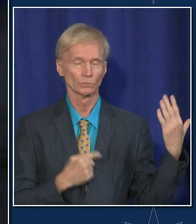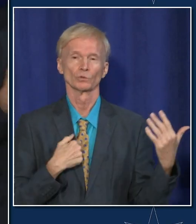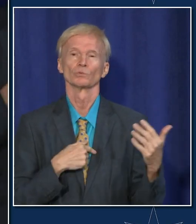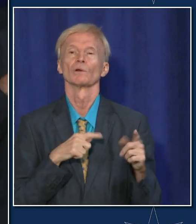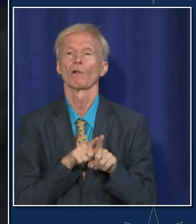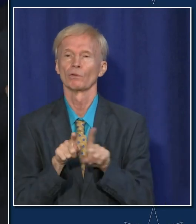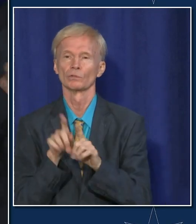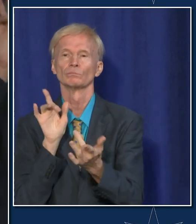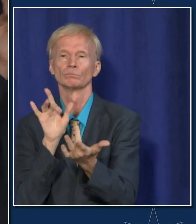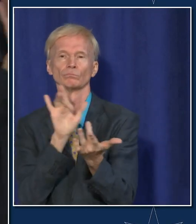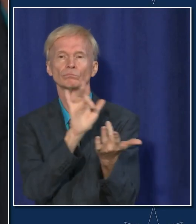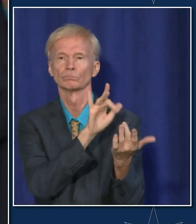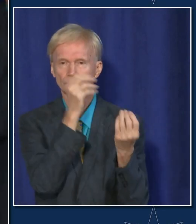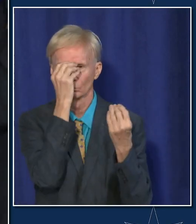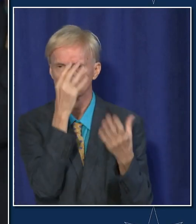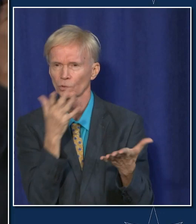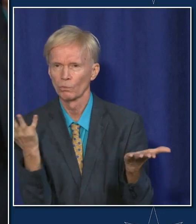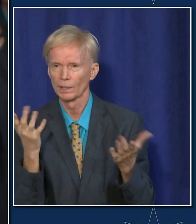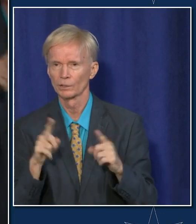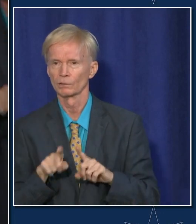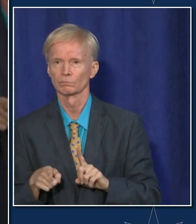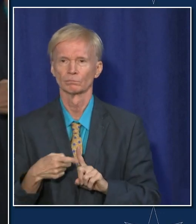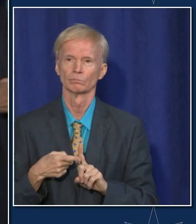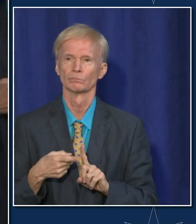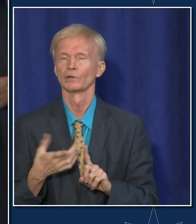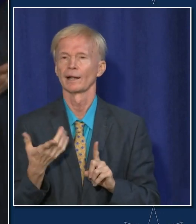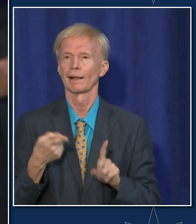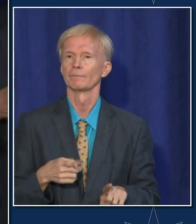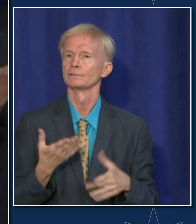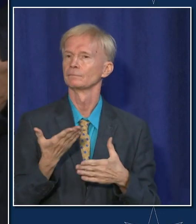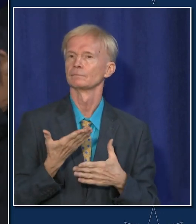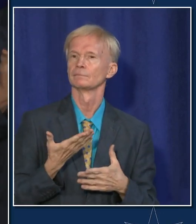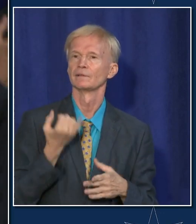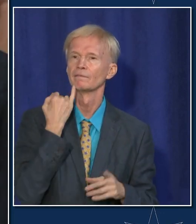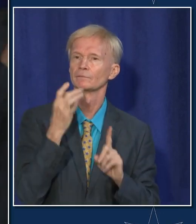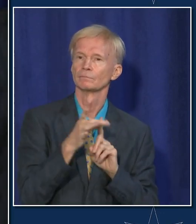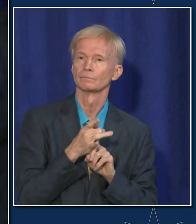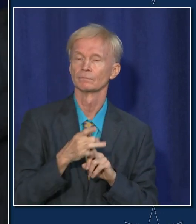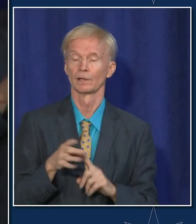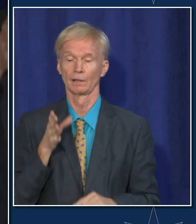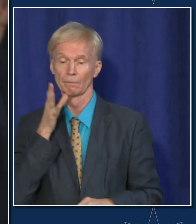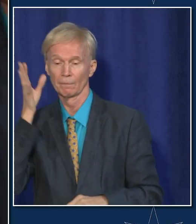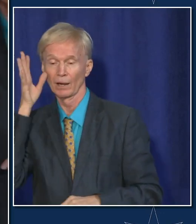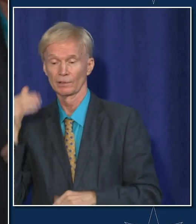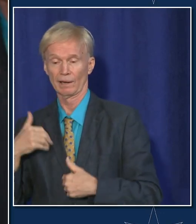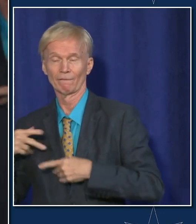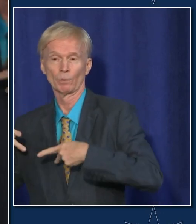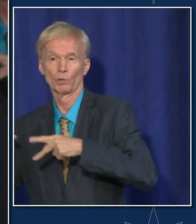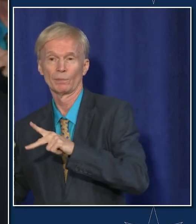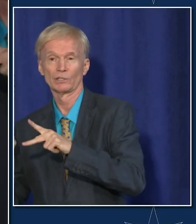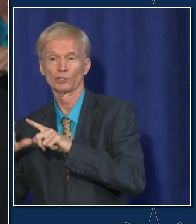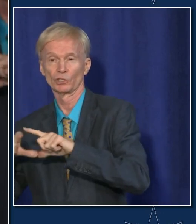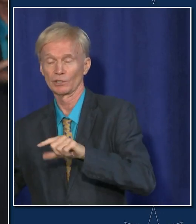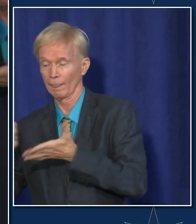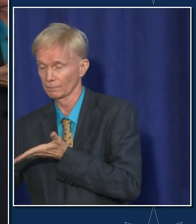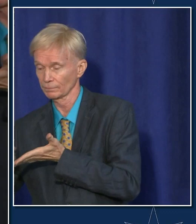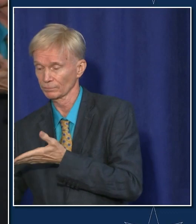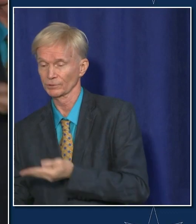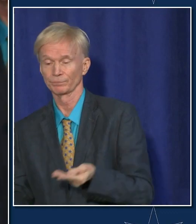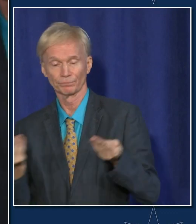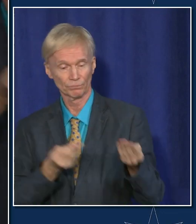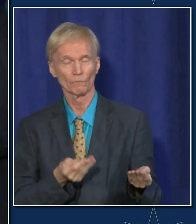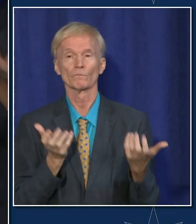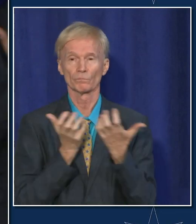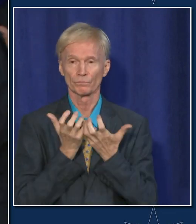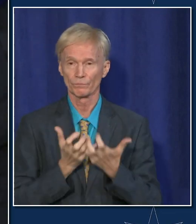at cases. We've also done some things with making sure vaccine could be available, with parents giving permission slips, looking ahead to school a little bit. But I